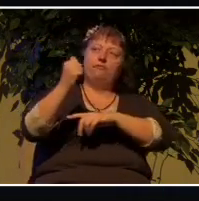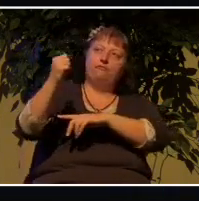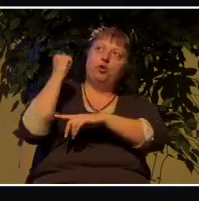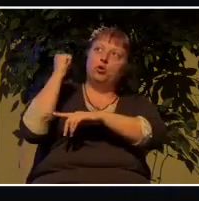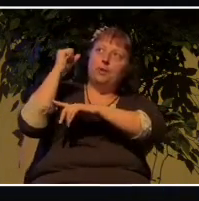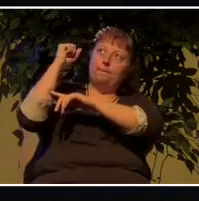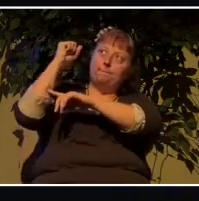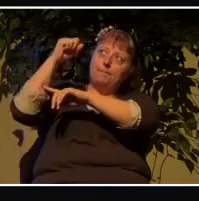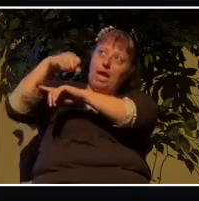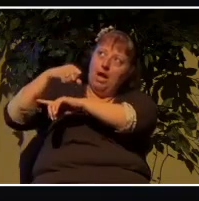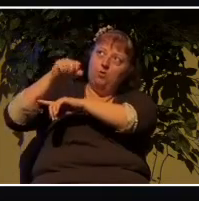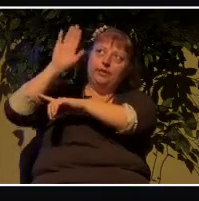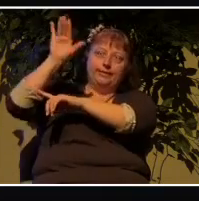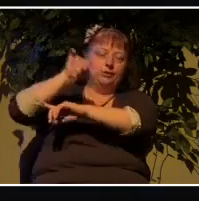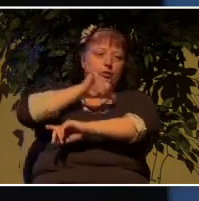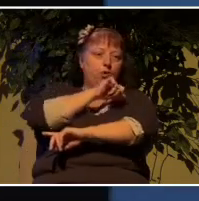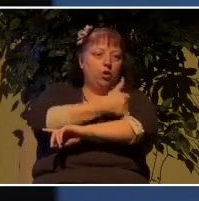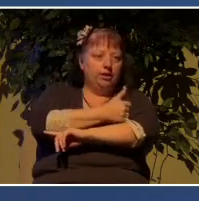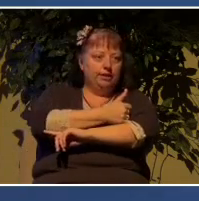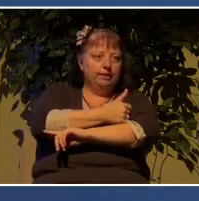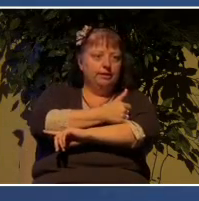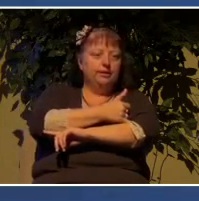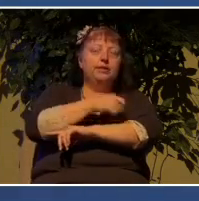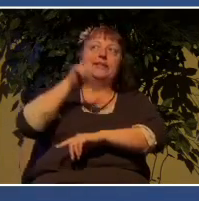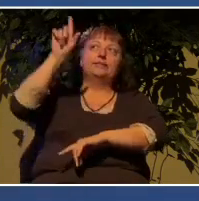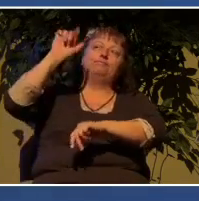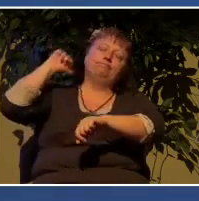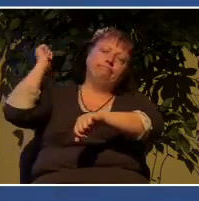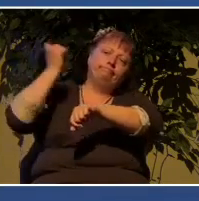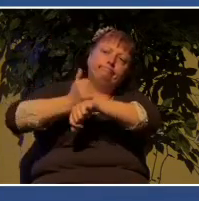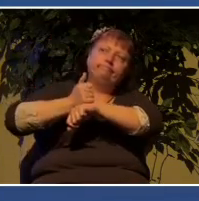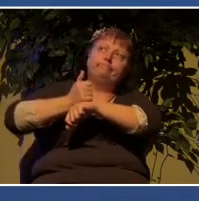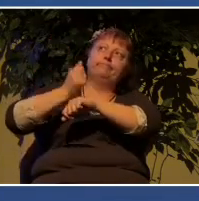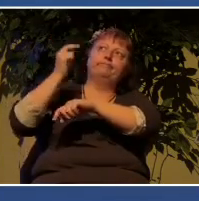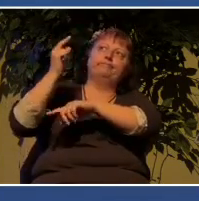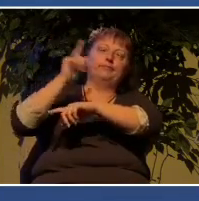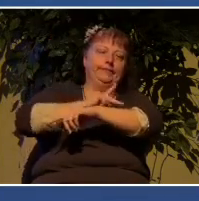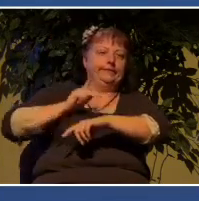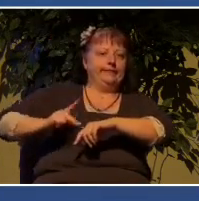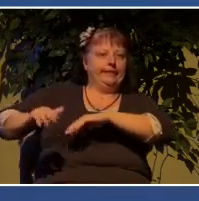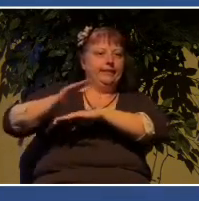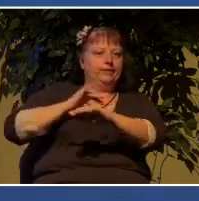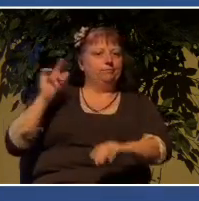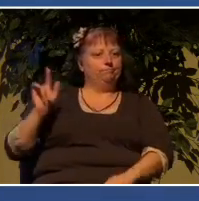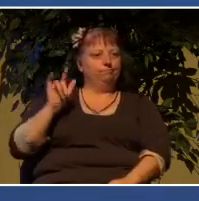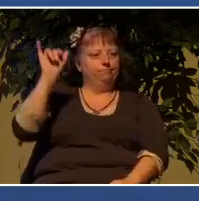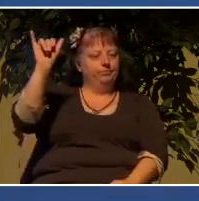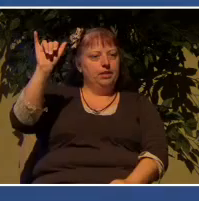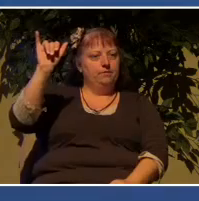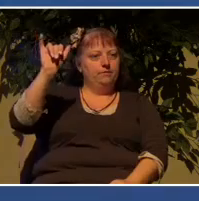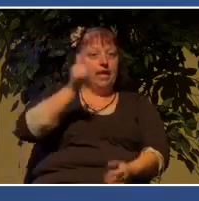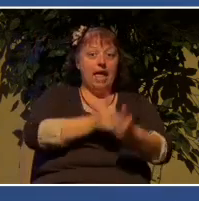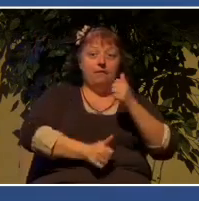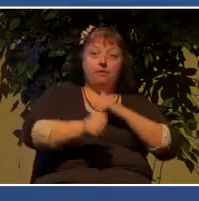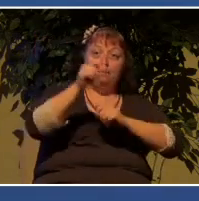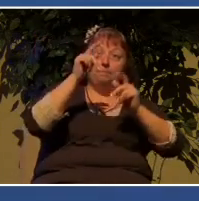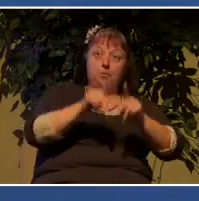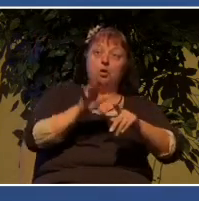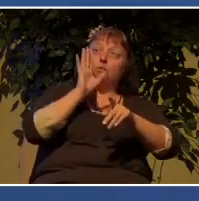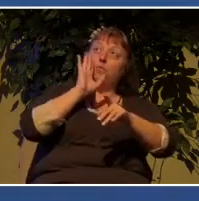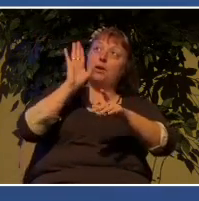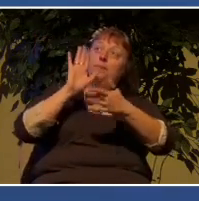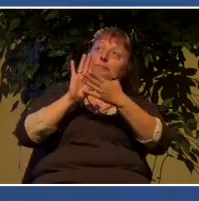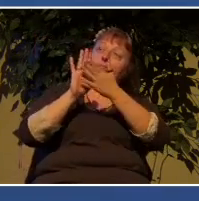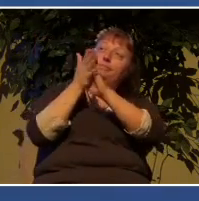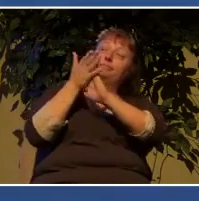his authority, and he will establish his eternal kingdom, and everybody will be perfected in